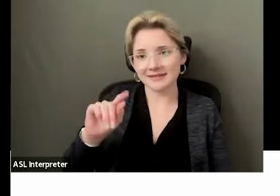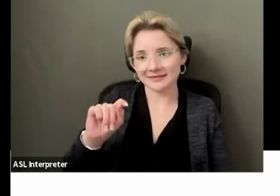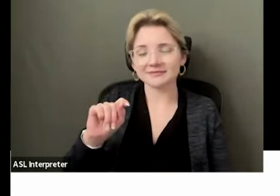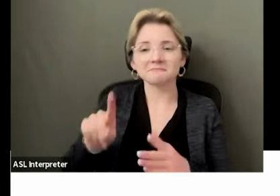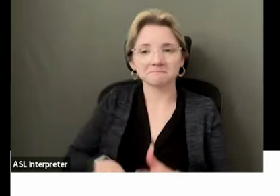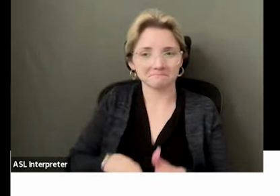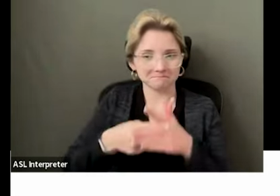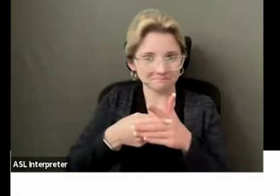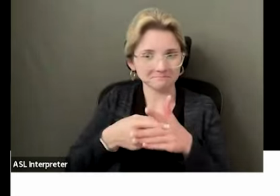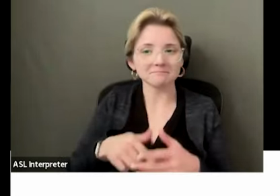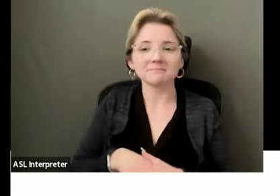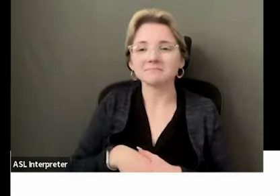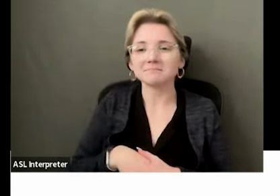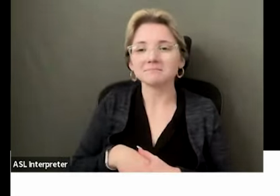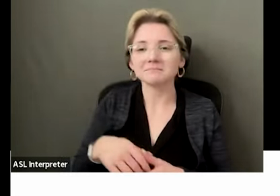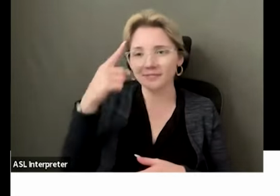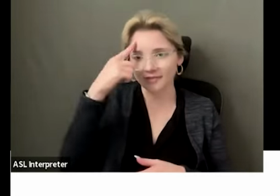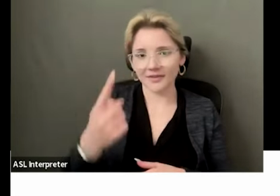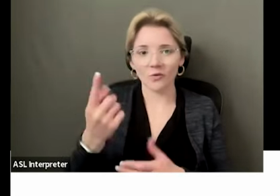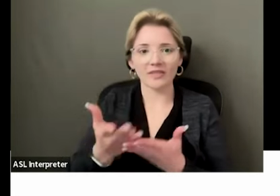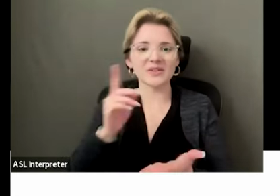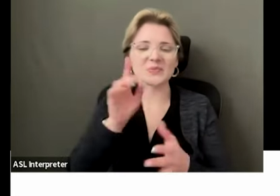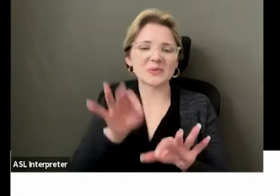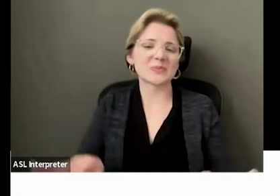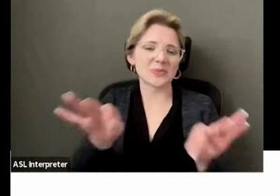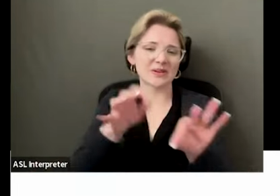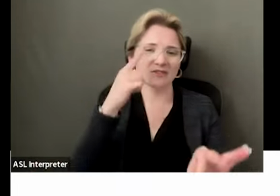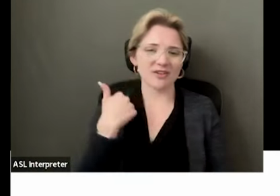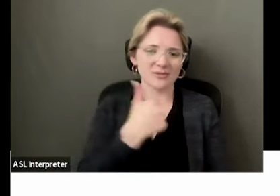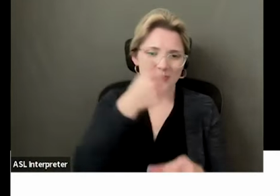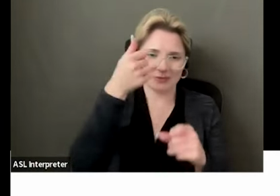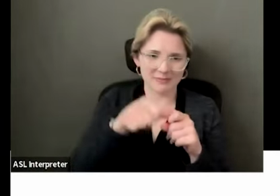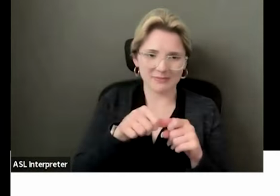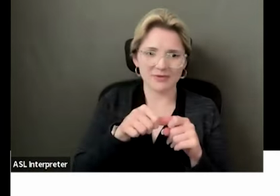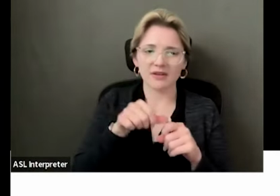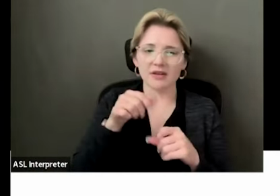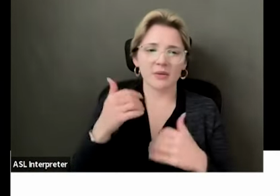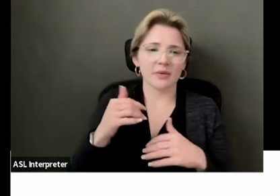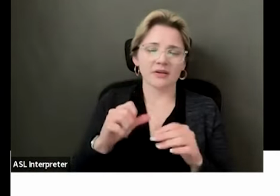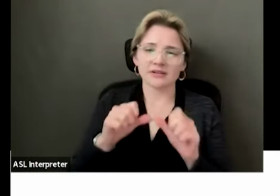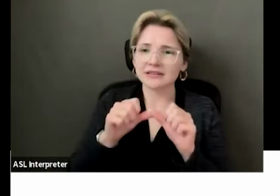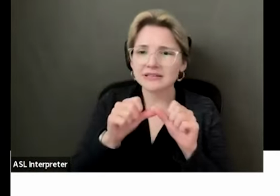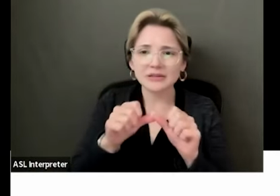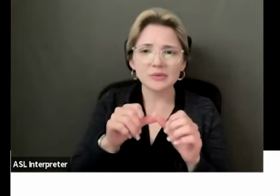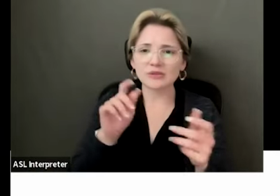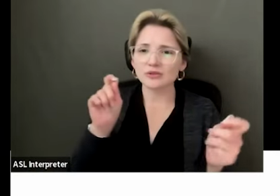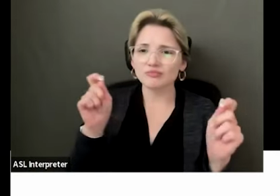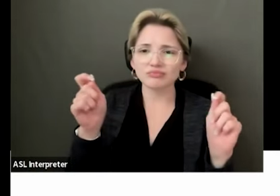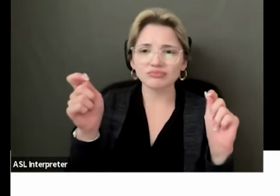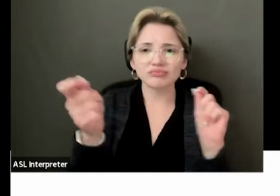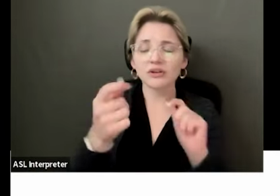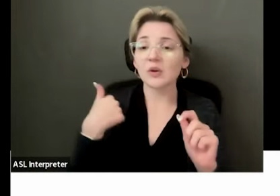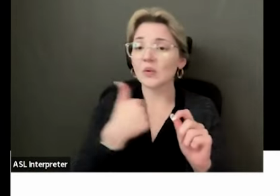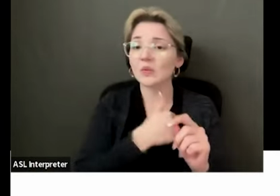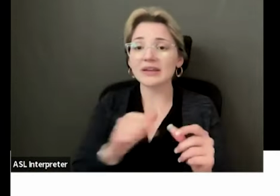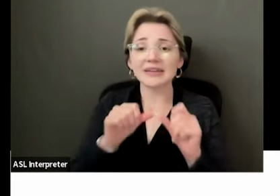enacted. So I think what is really important to note here is that it's an ever-evolving piece of legislation. Right? It's been reauthorized several